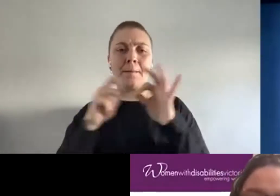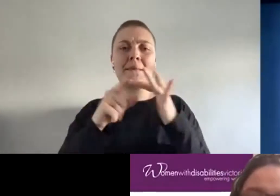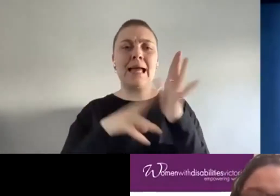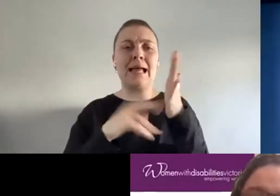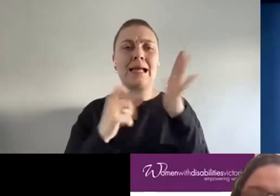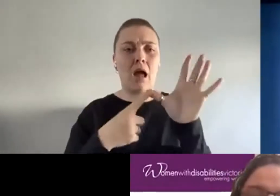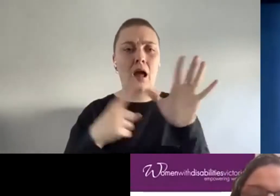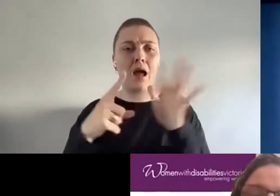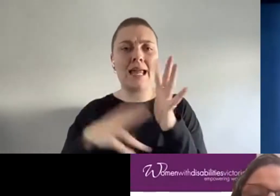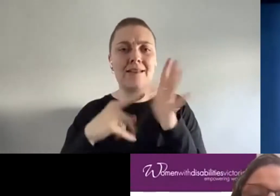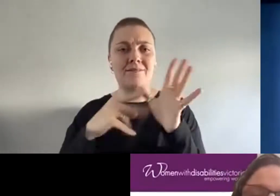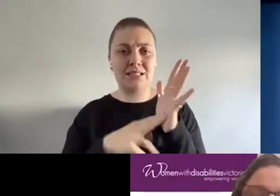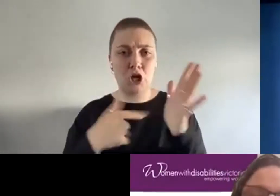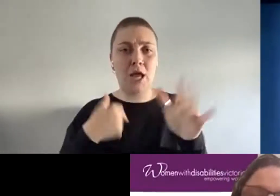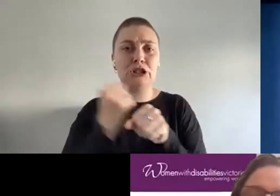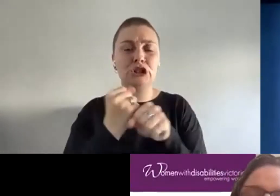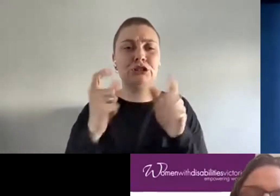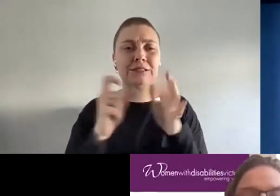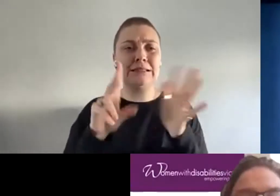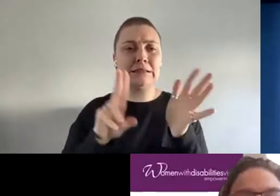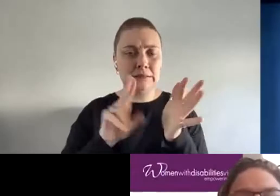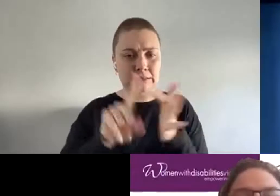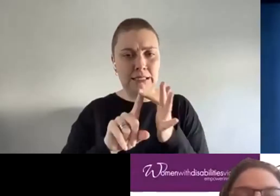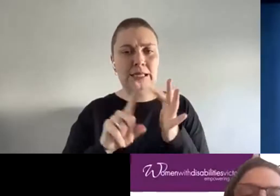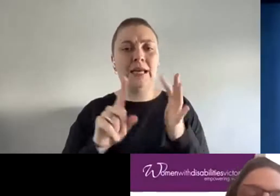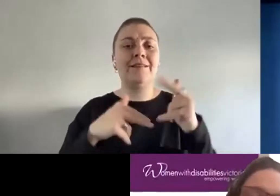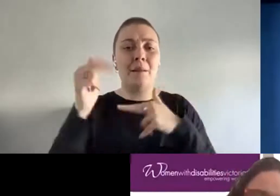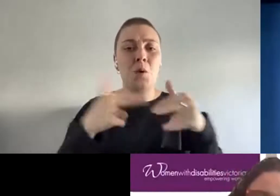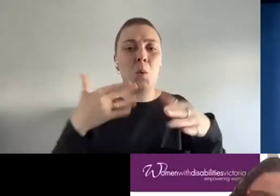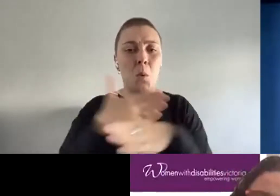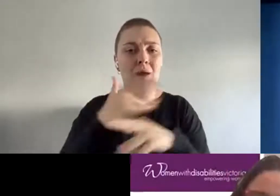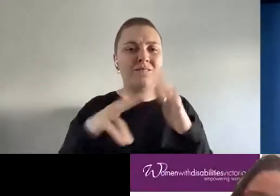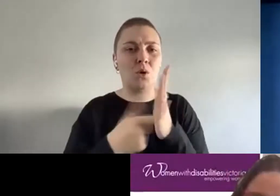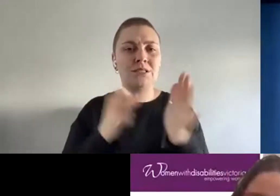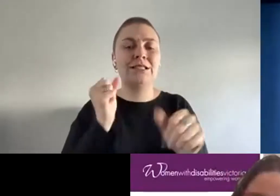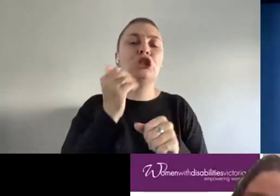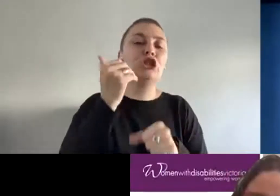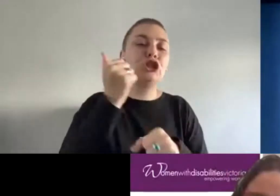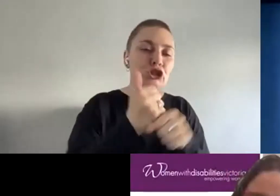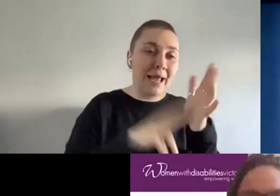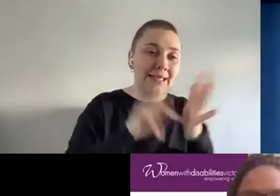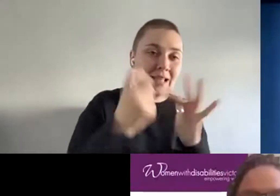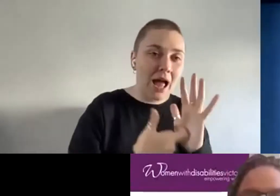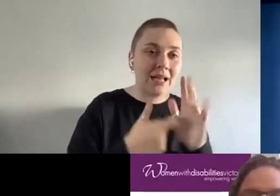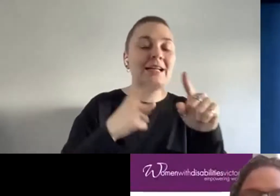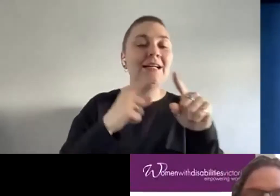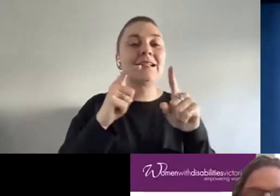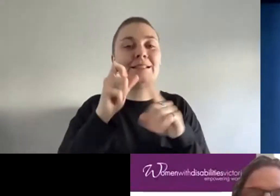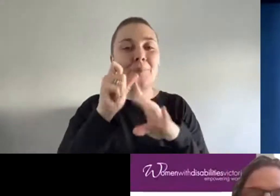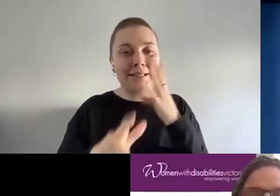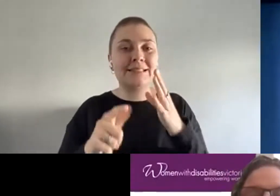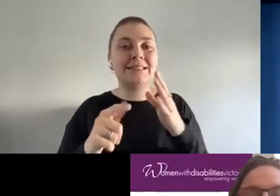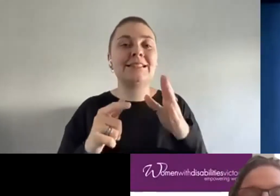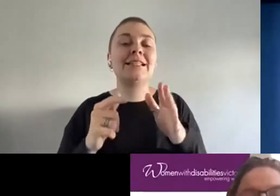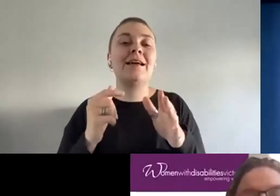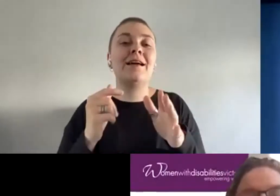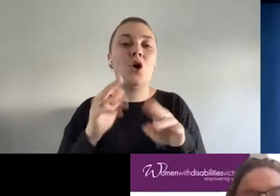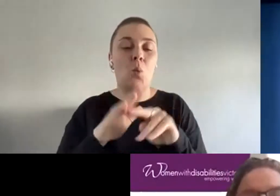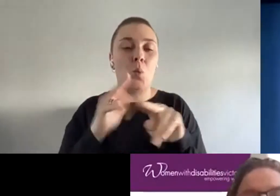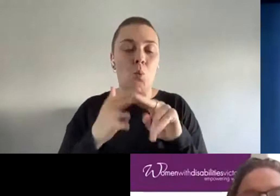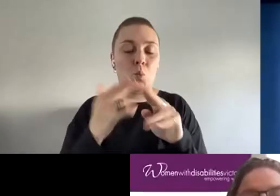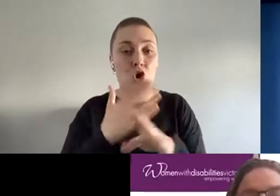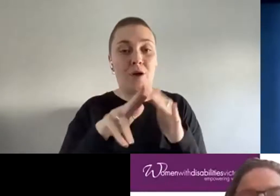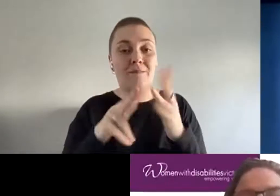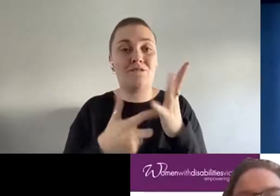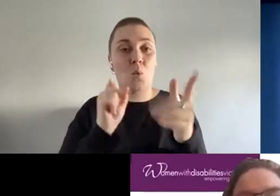G&D Workforce Development Manager, Gender and Disability Workforce Development Manager. I identify as a